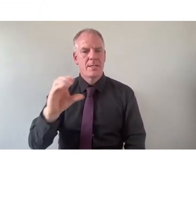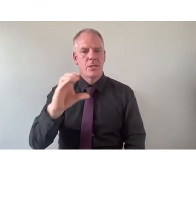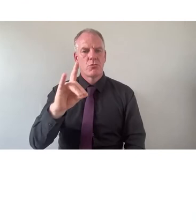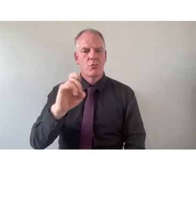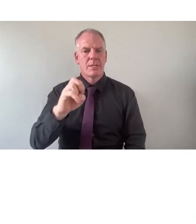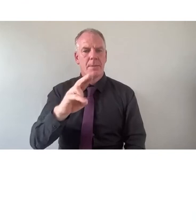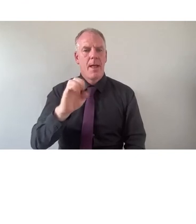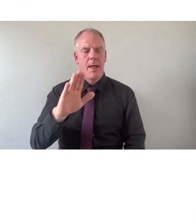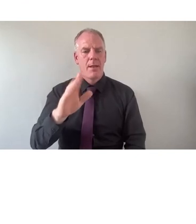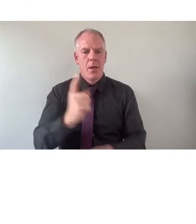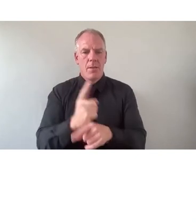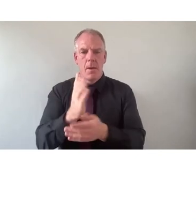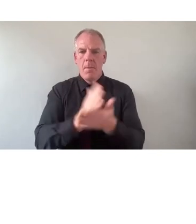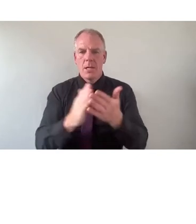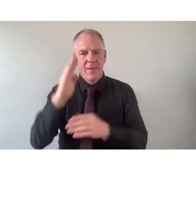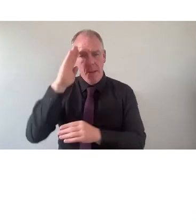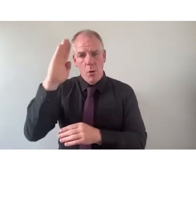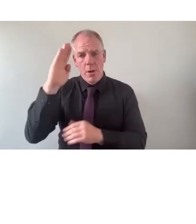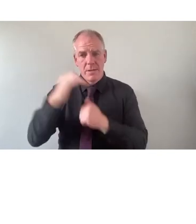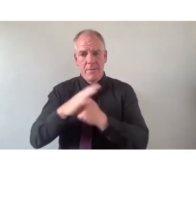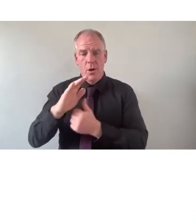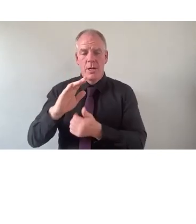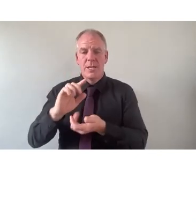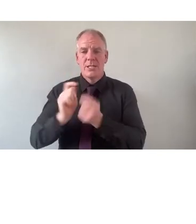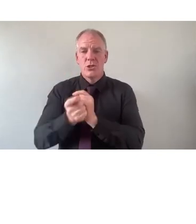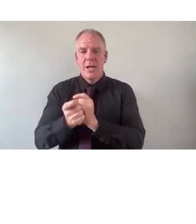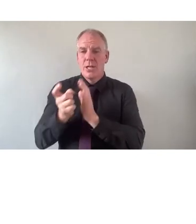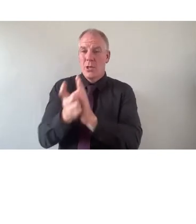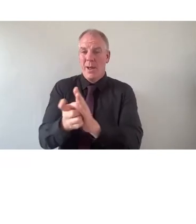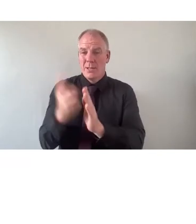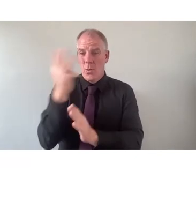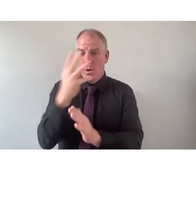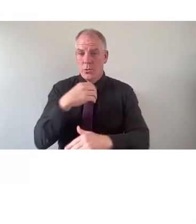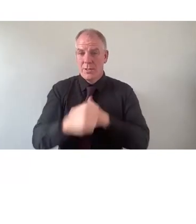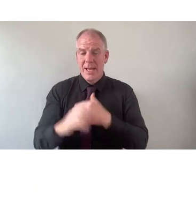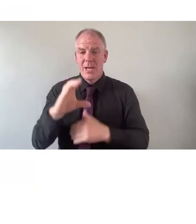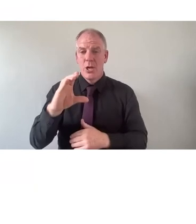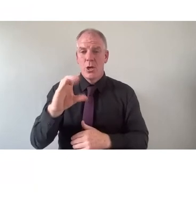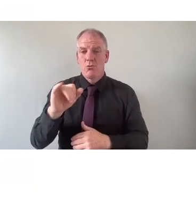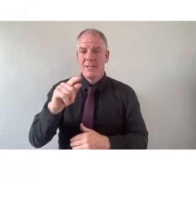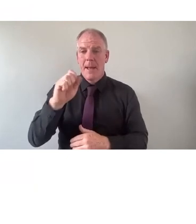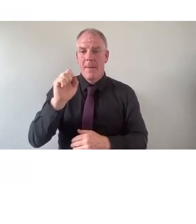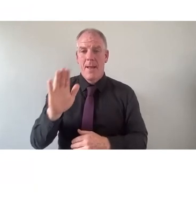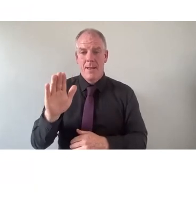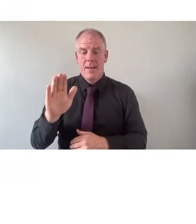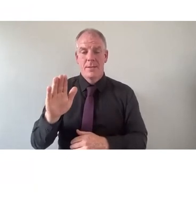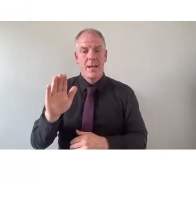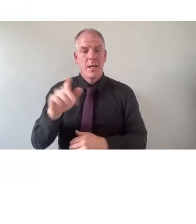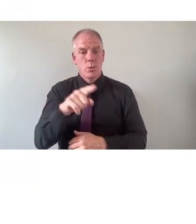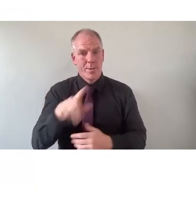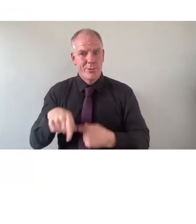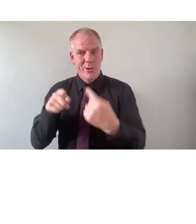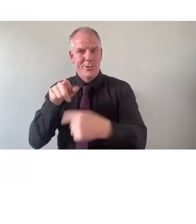who's part of Employers for Change, the director, is in our audience, so she'll be pleased to hear that. And you've put a challenge to her